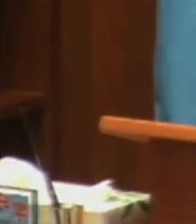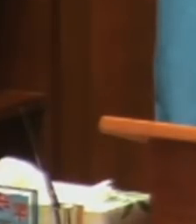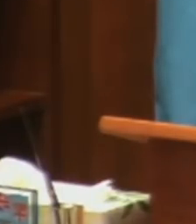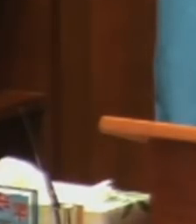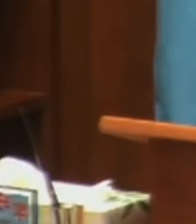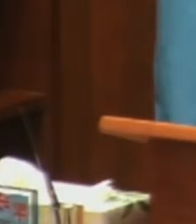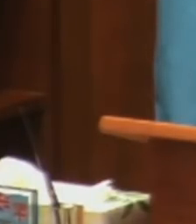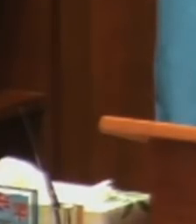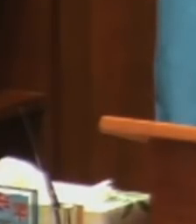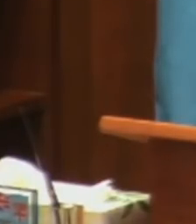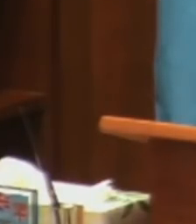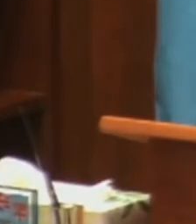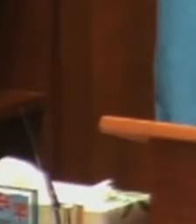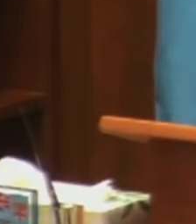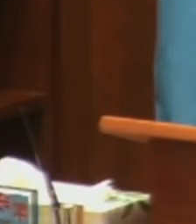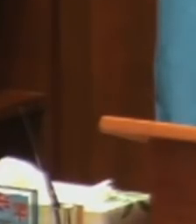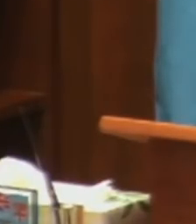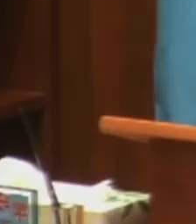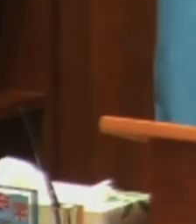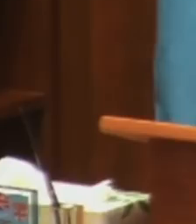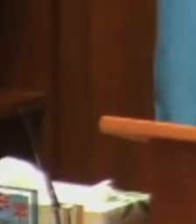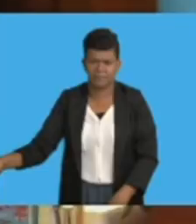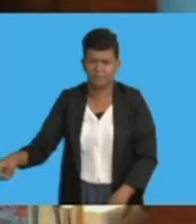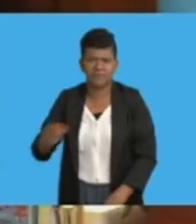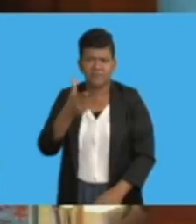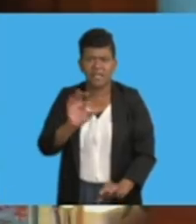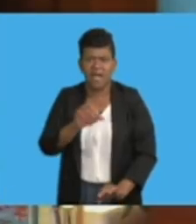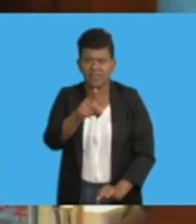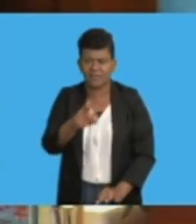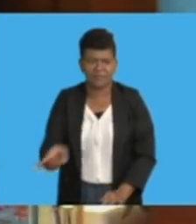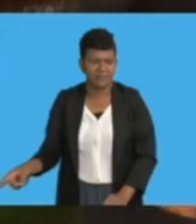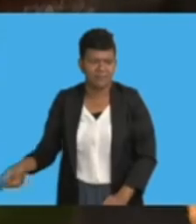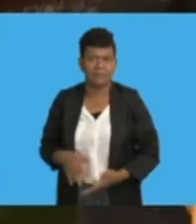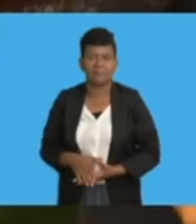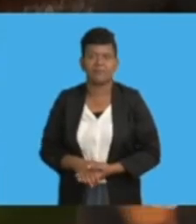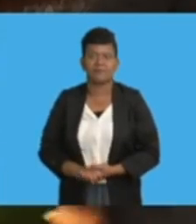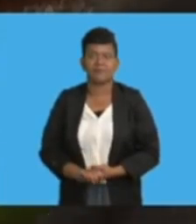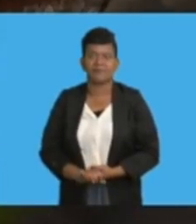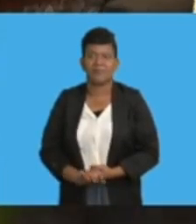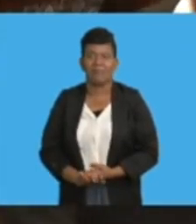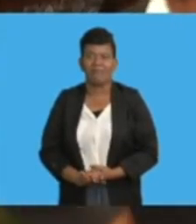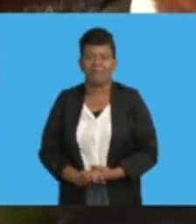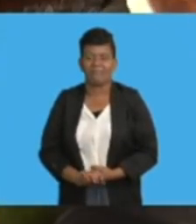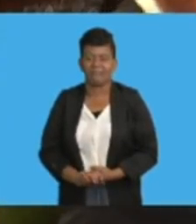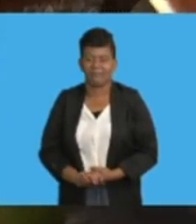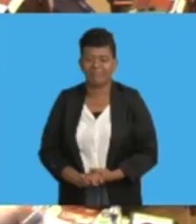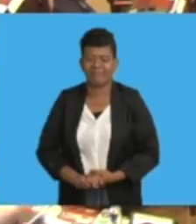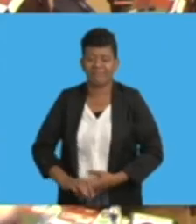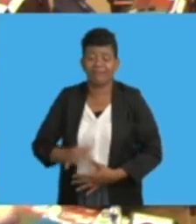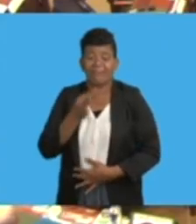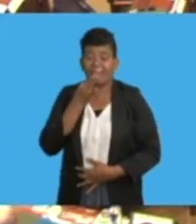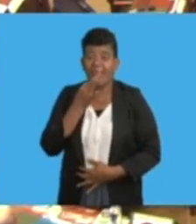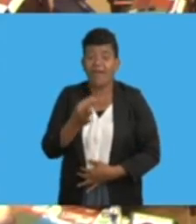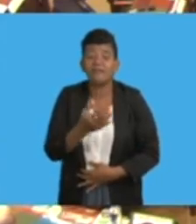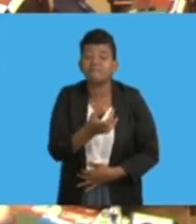you. We will move on to the last item, Secretary General. Adjournment. I now